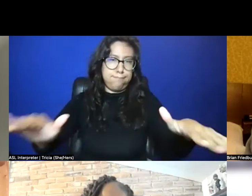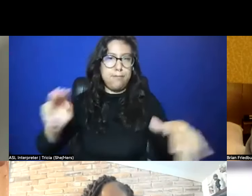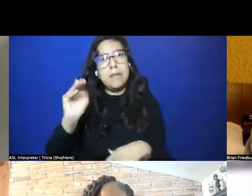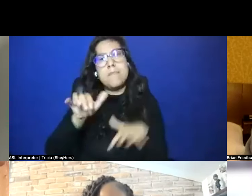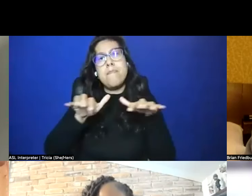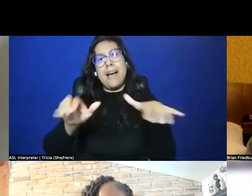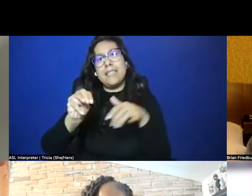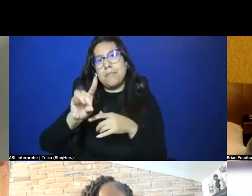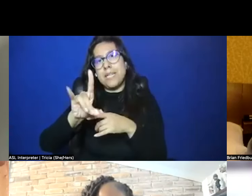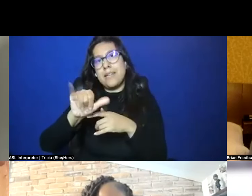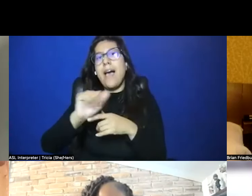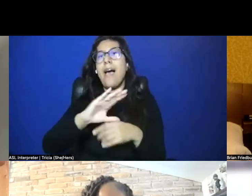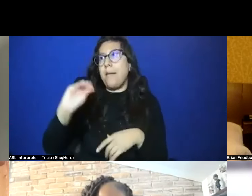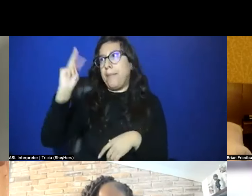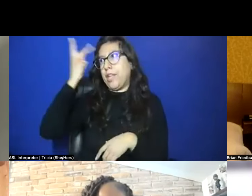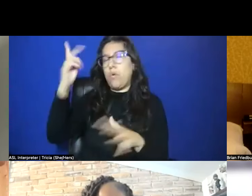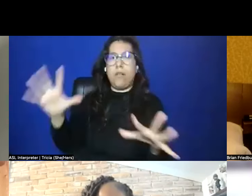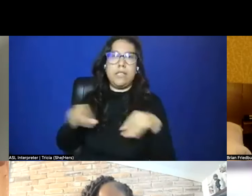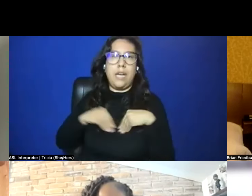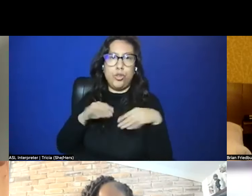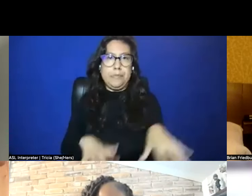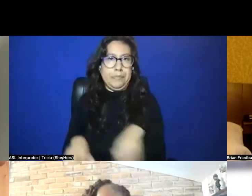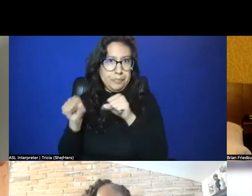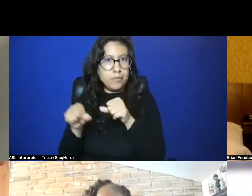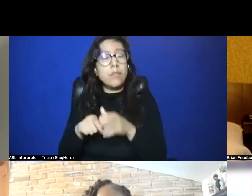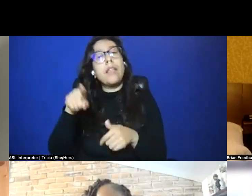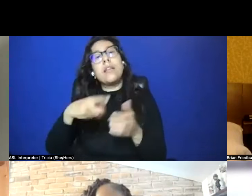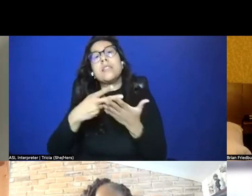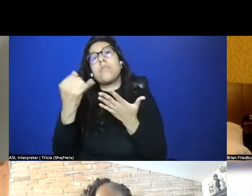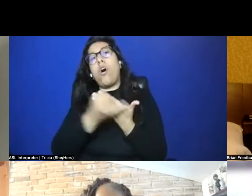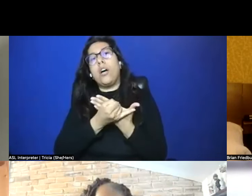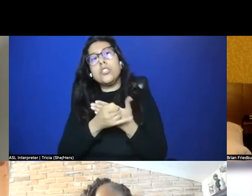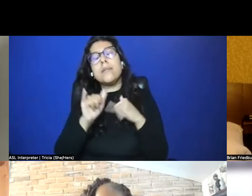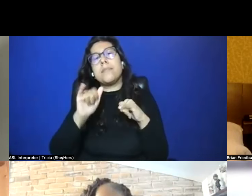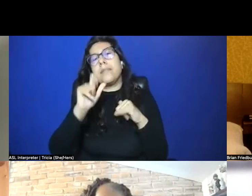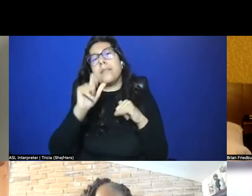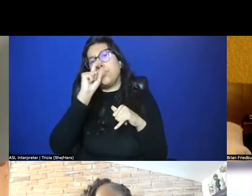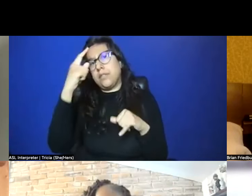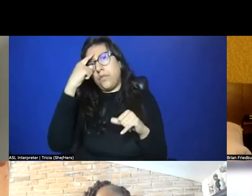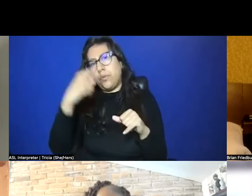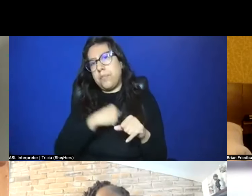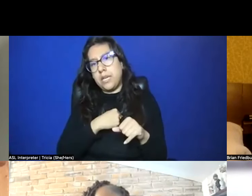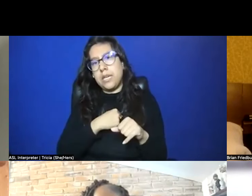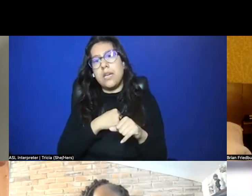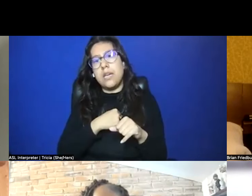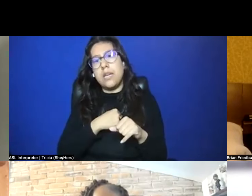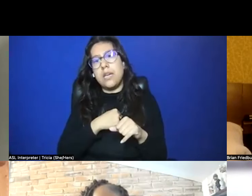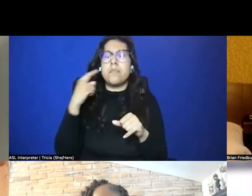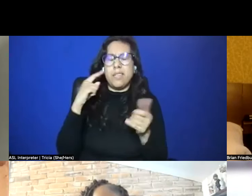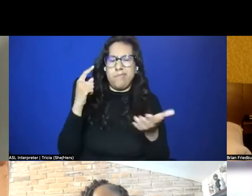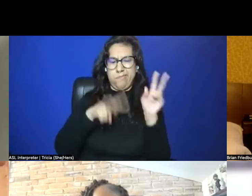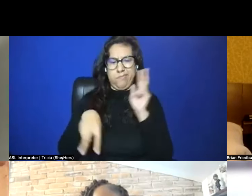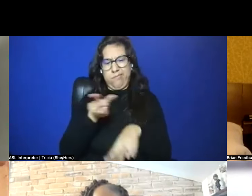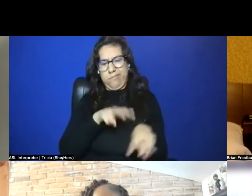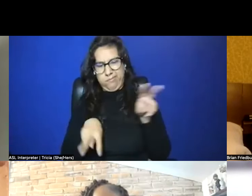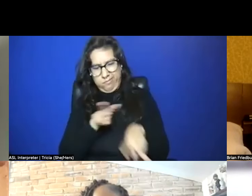political adoption. This project was very interesting to me because as someone who's been looking at things that have sort of